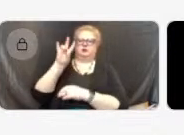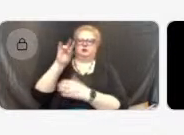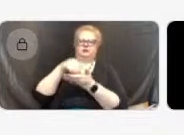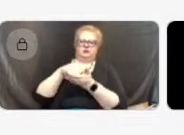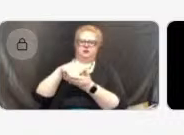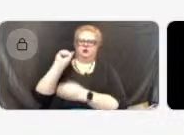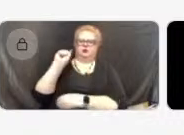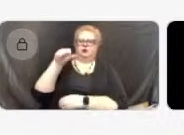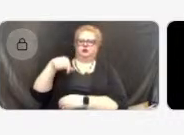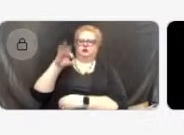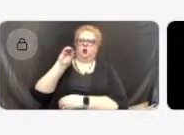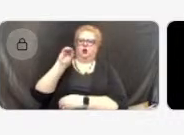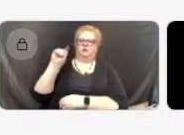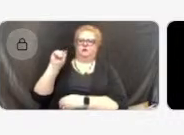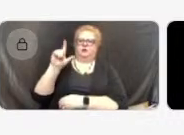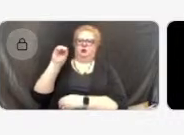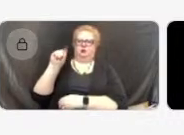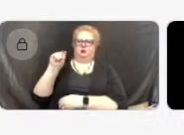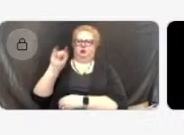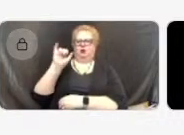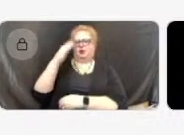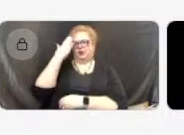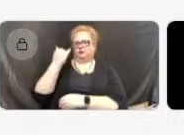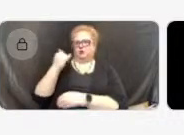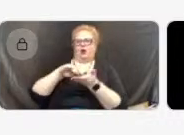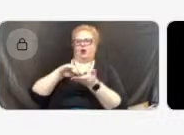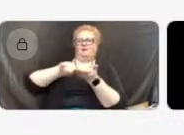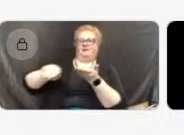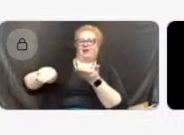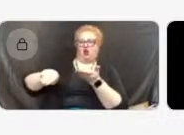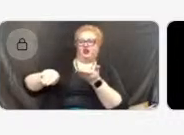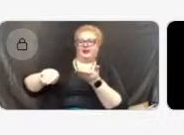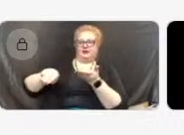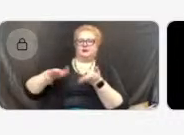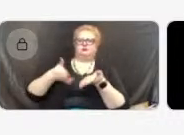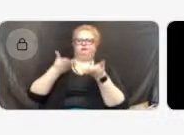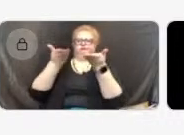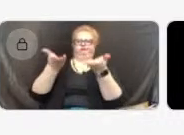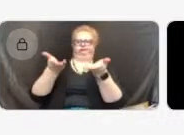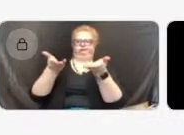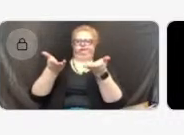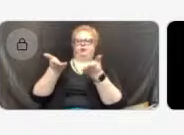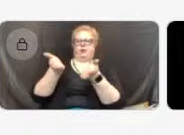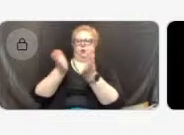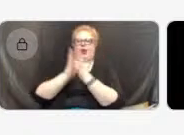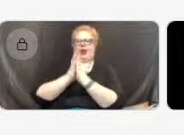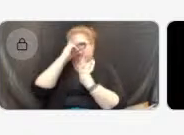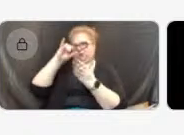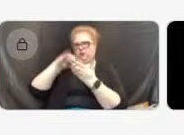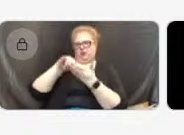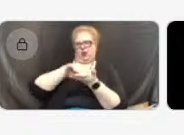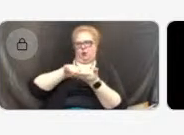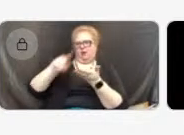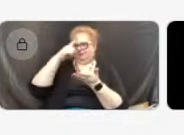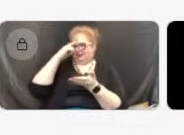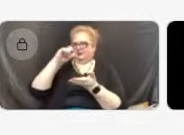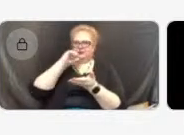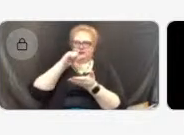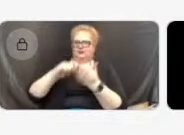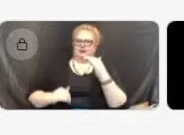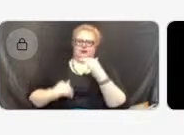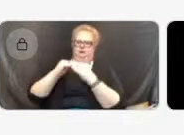And so that's why the variance for the subdivision before the Planning Commission, because it didn't meet that